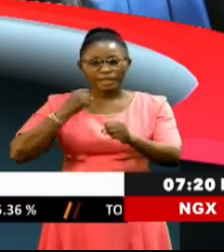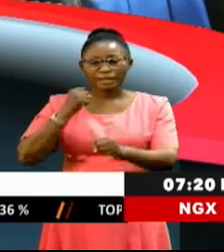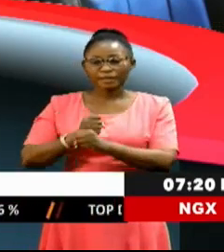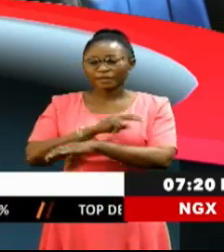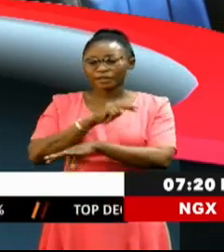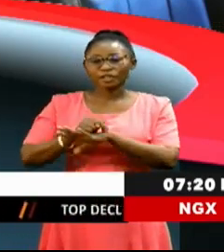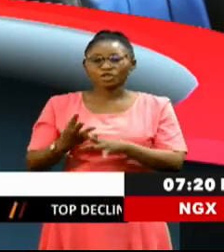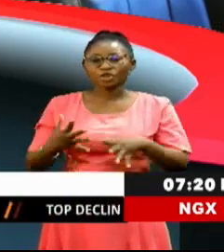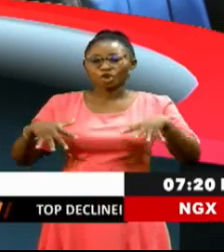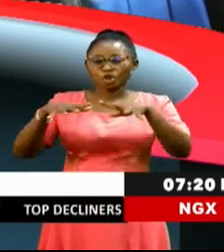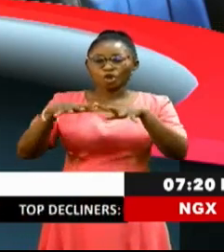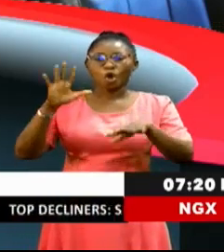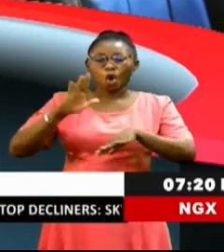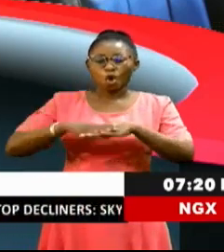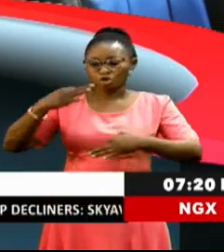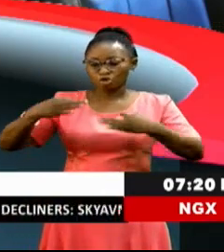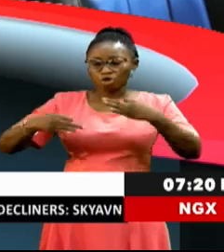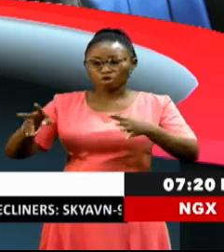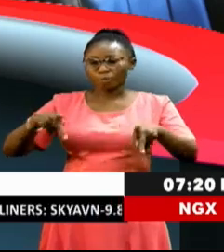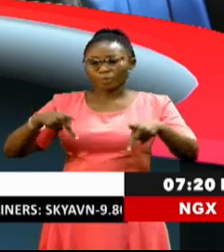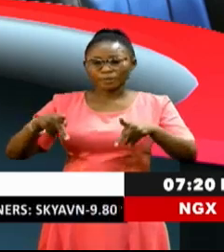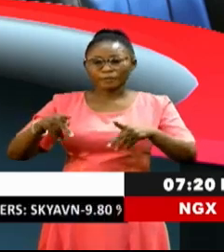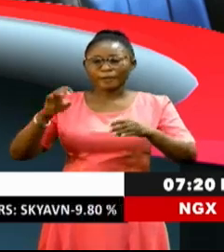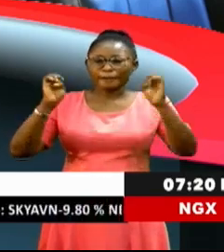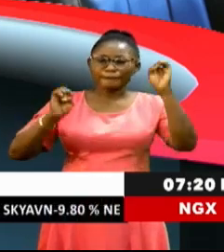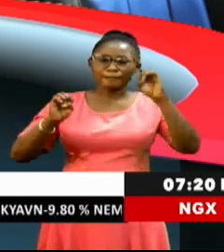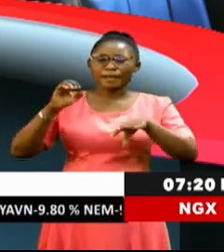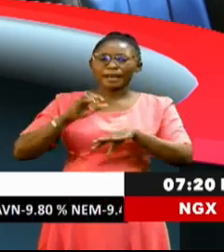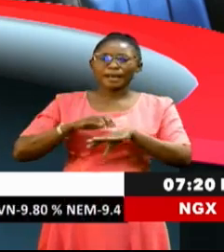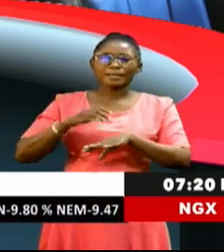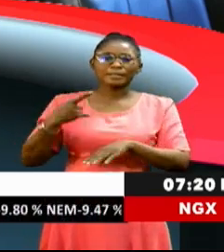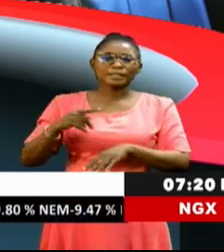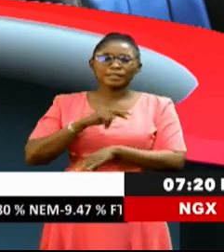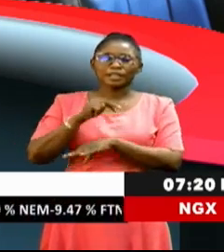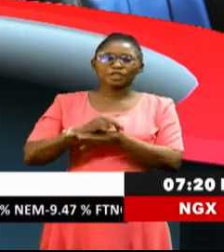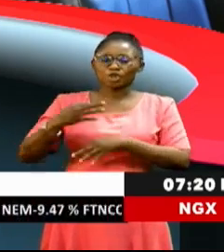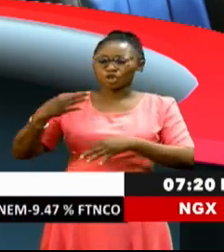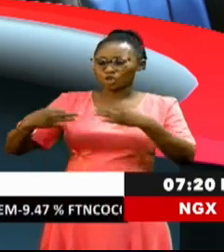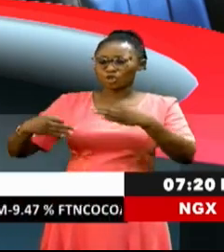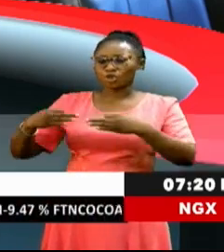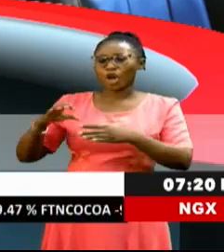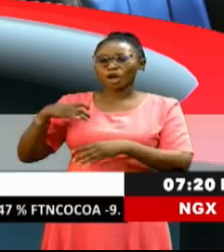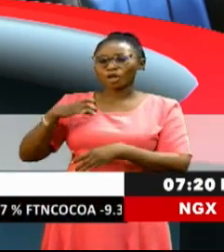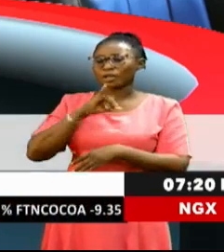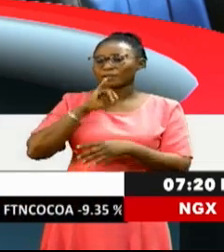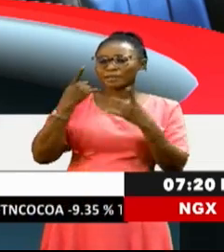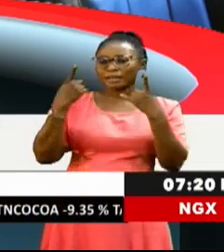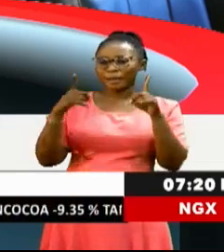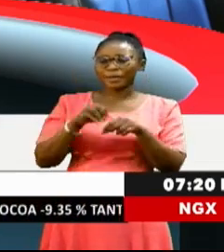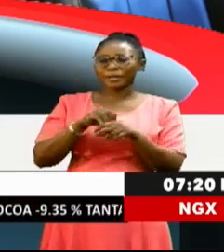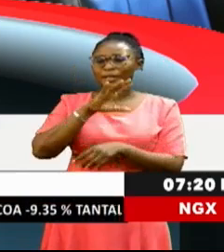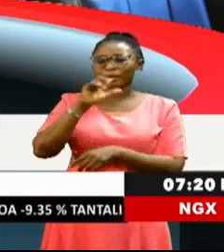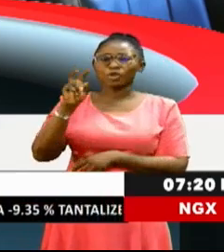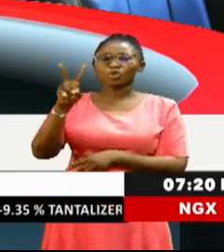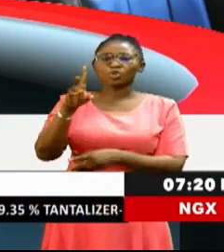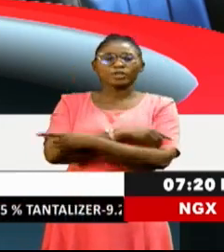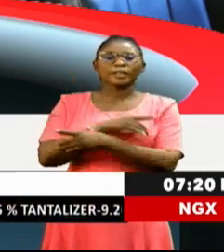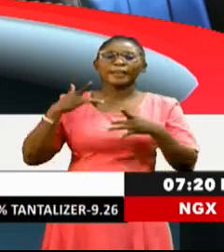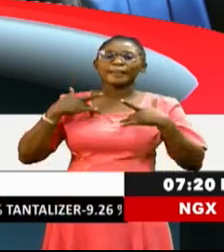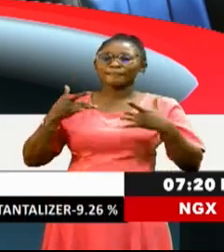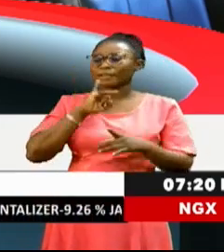on Judges' Performance Evaluation at the instance of the National Judicial Council is underway in Abuja. The two-day event is